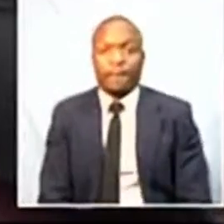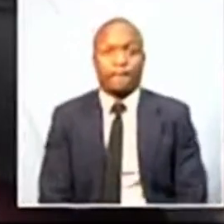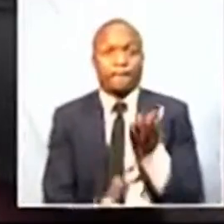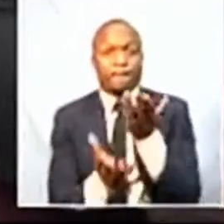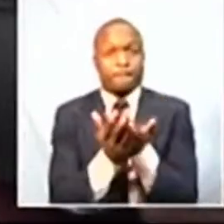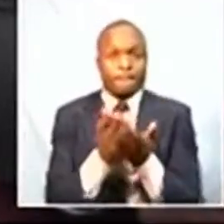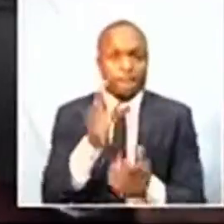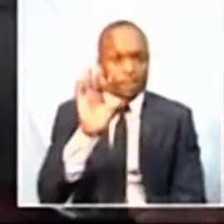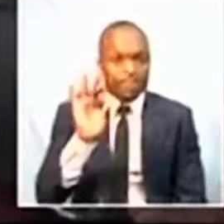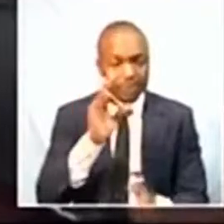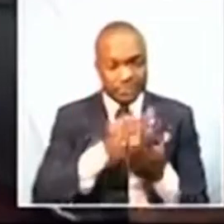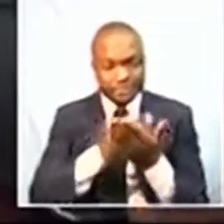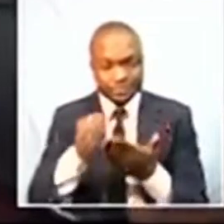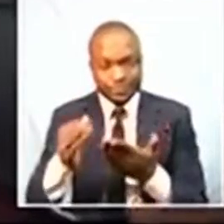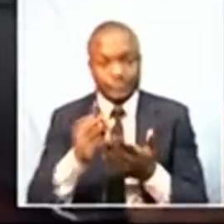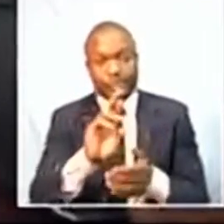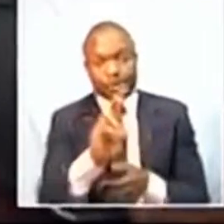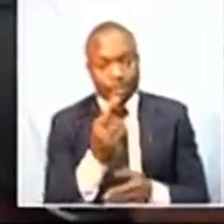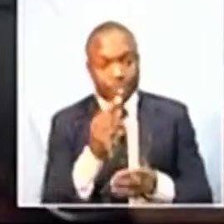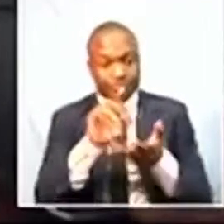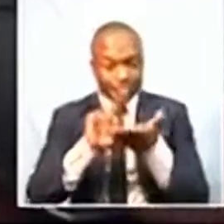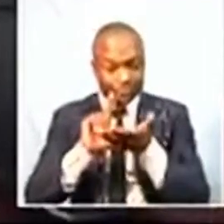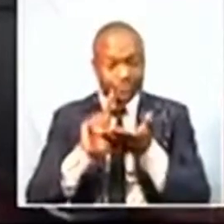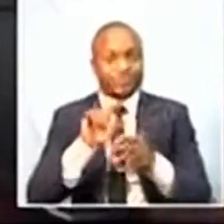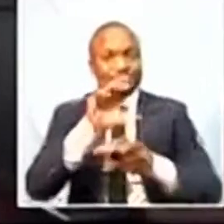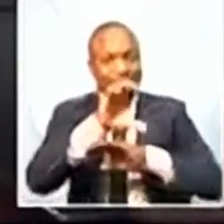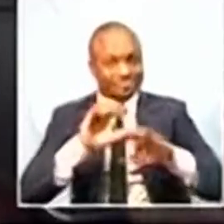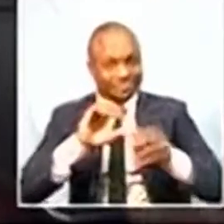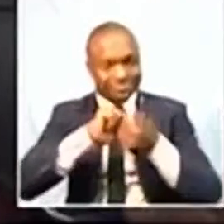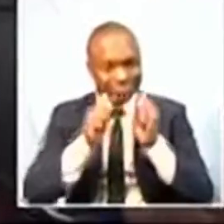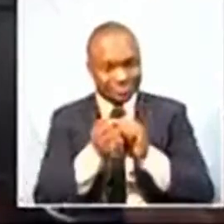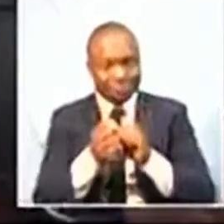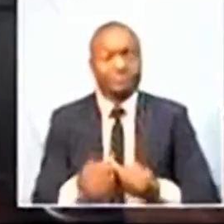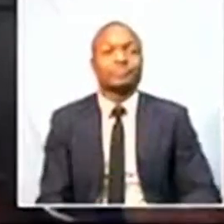Appendix 9, failure to recover loans. Cause of query,